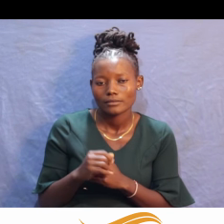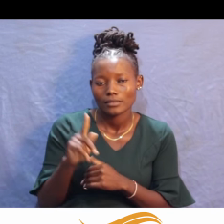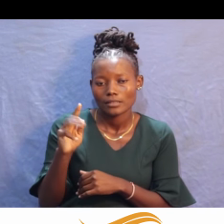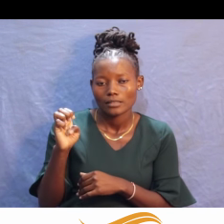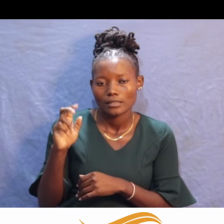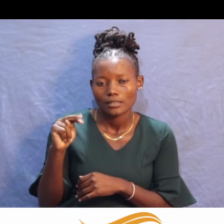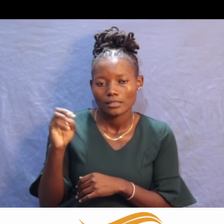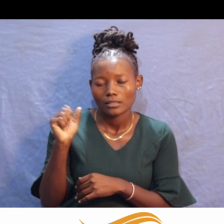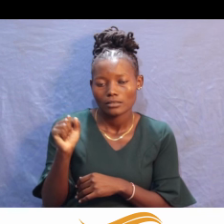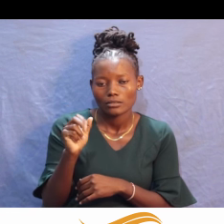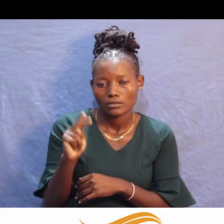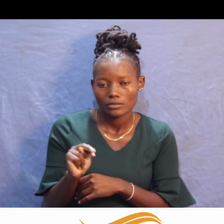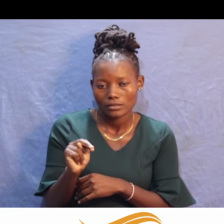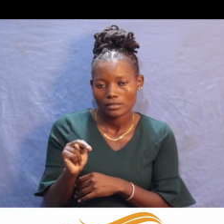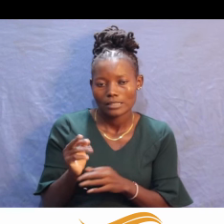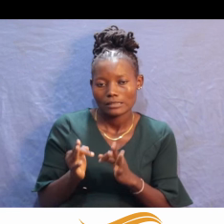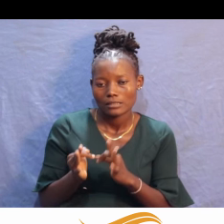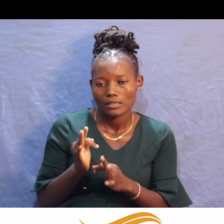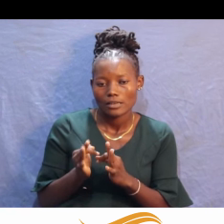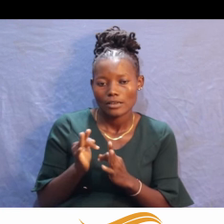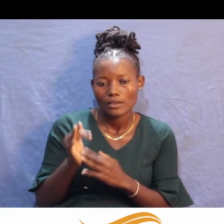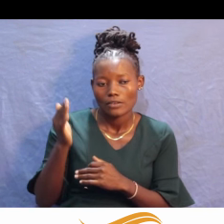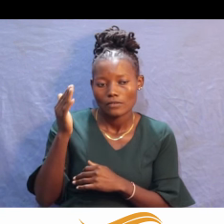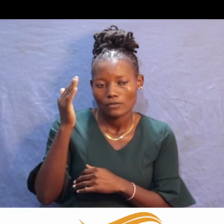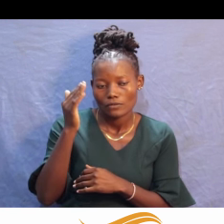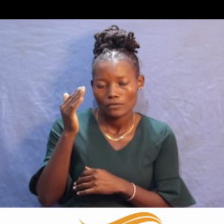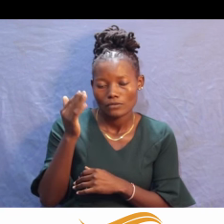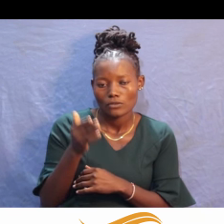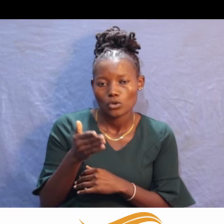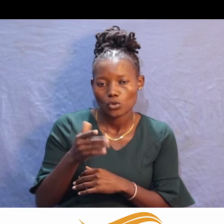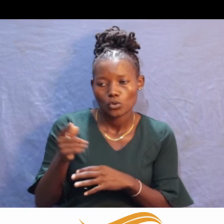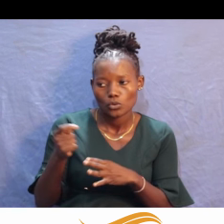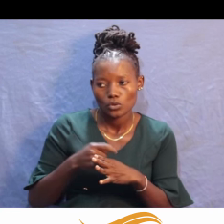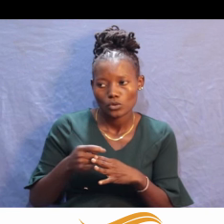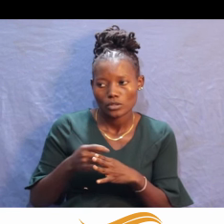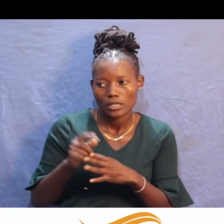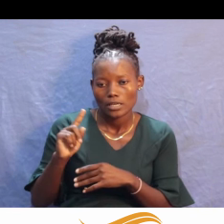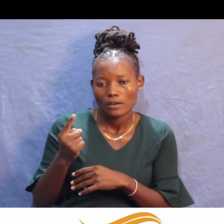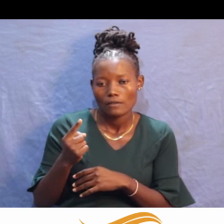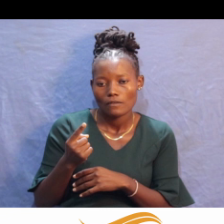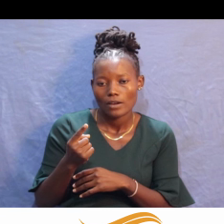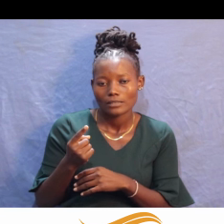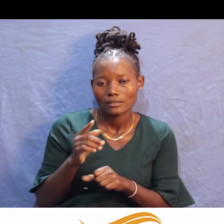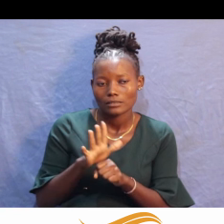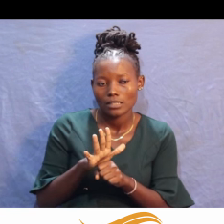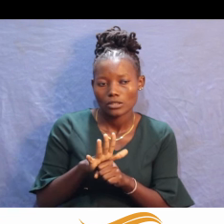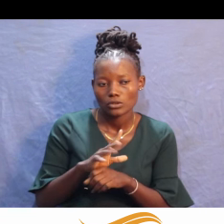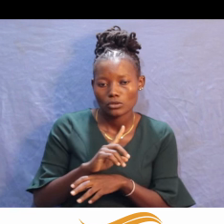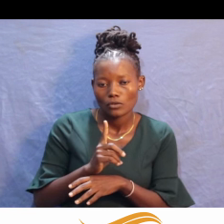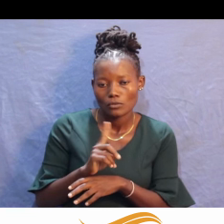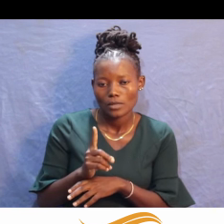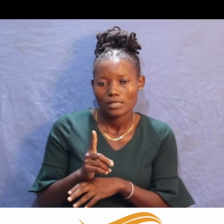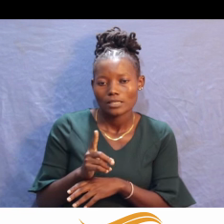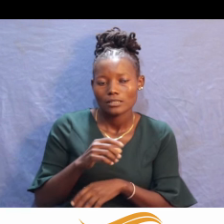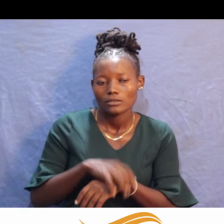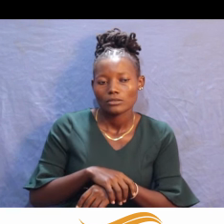and basketball, if you're trained, your first couple minutes, it takes you just a minute or two to get